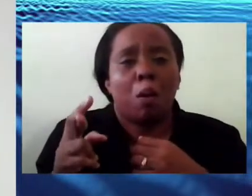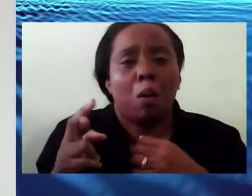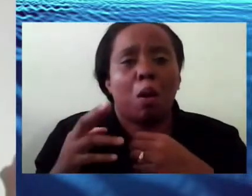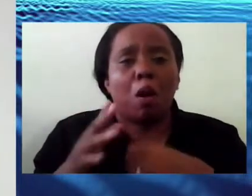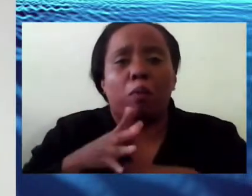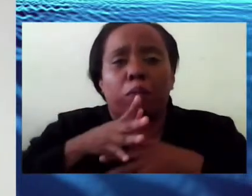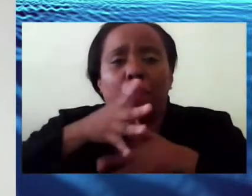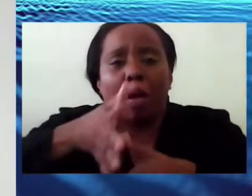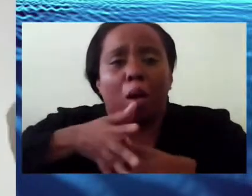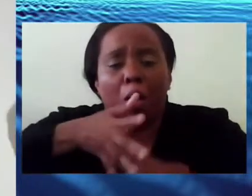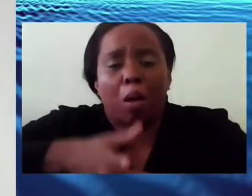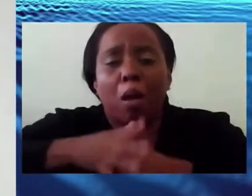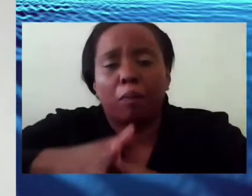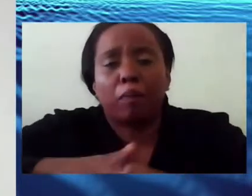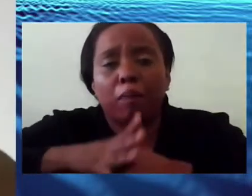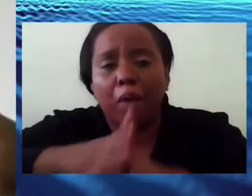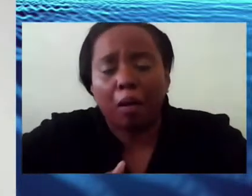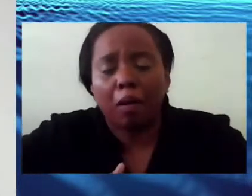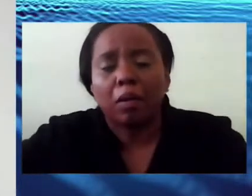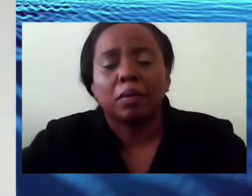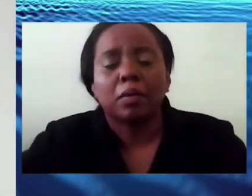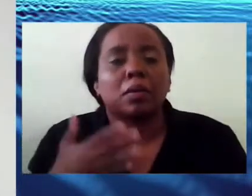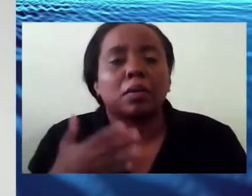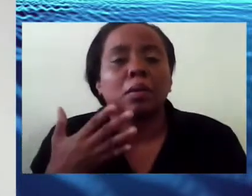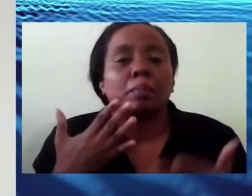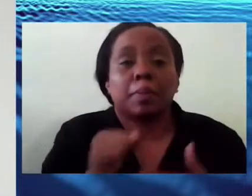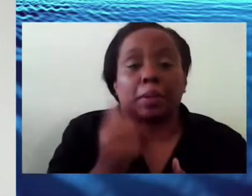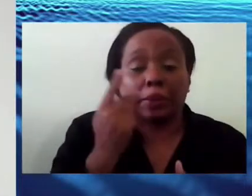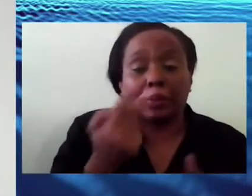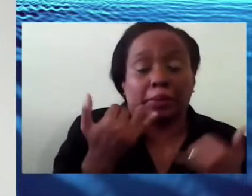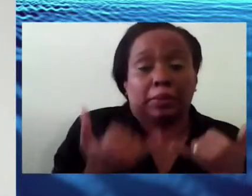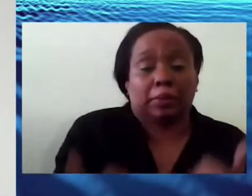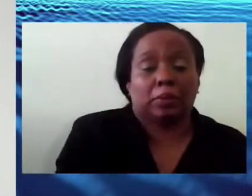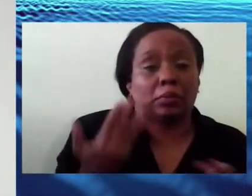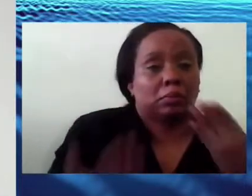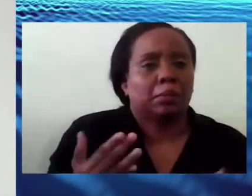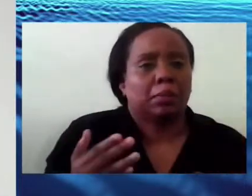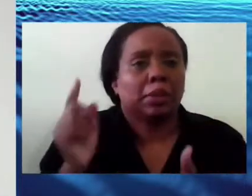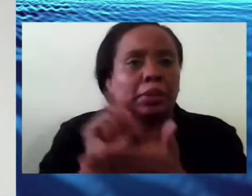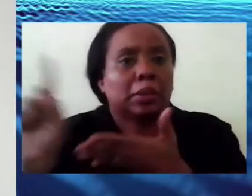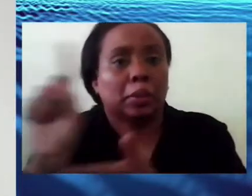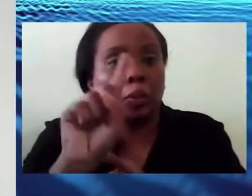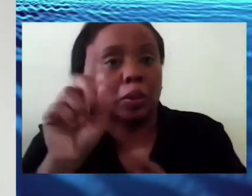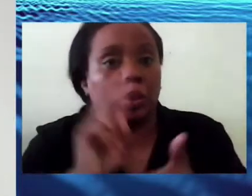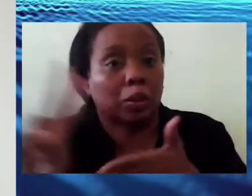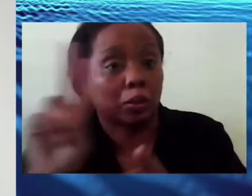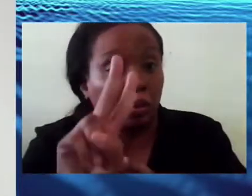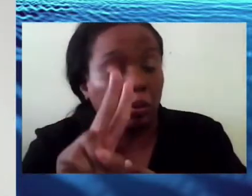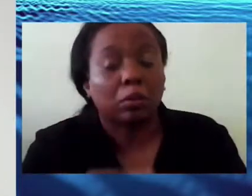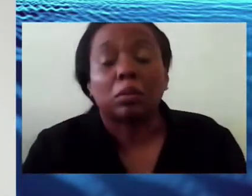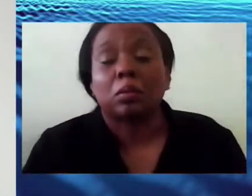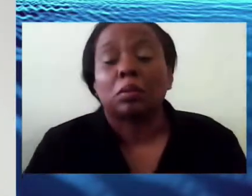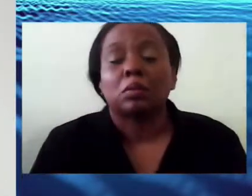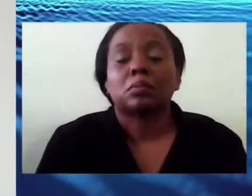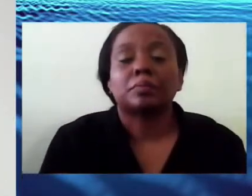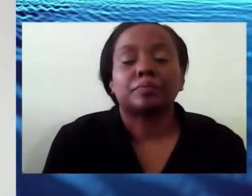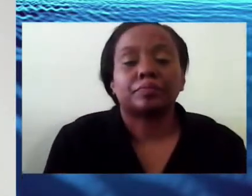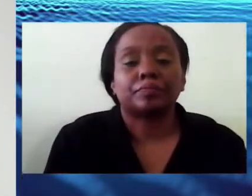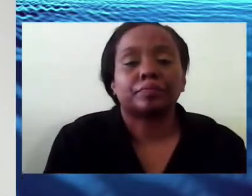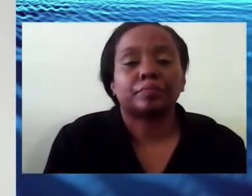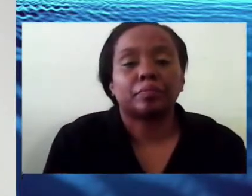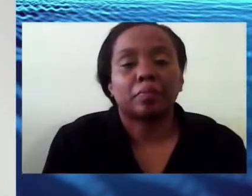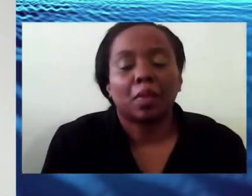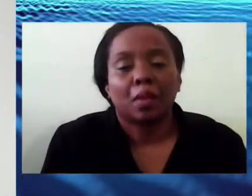but you will start to see those happening a week later or so going forward. So, you know, the best advice that I can